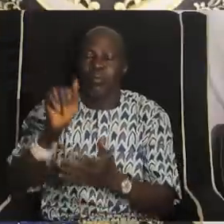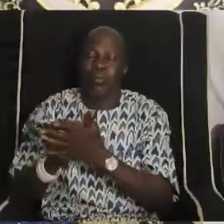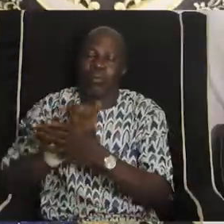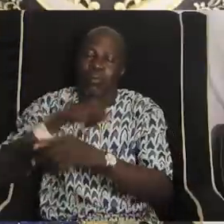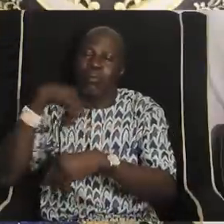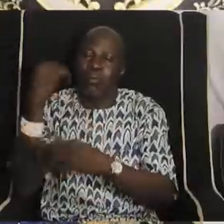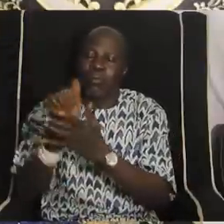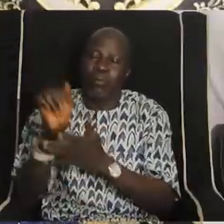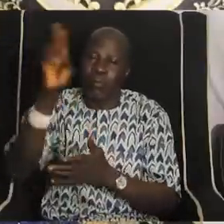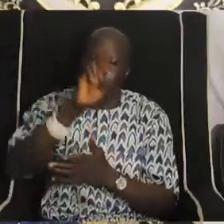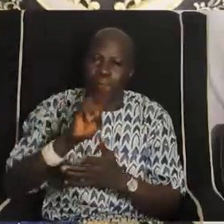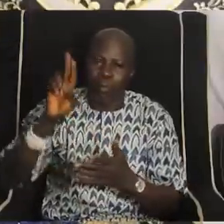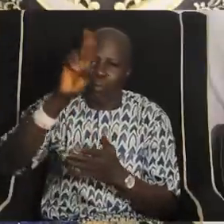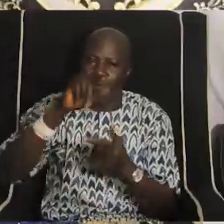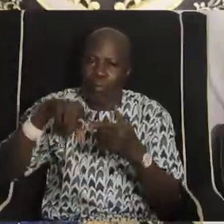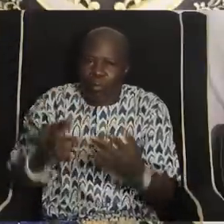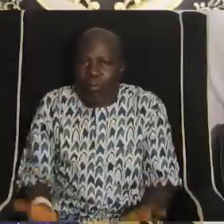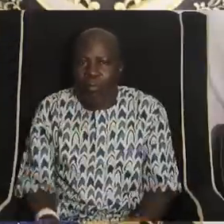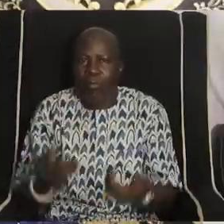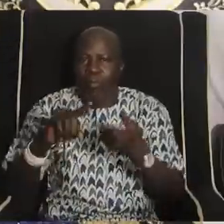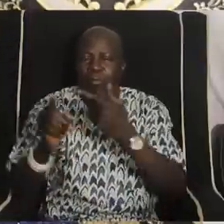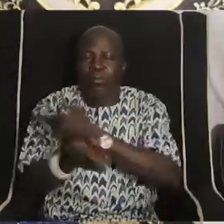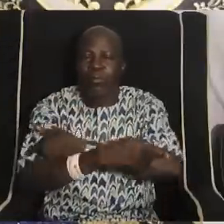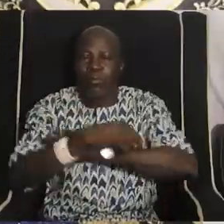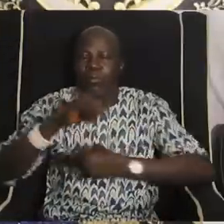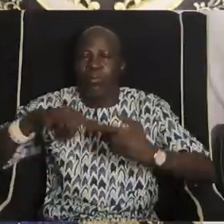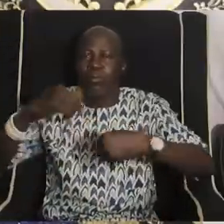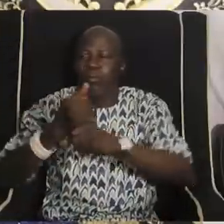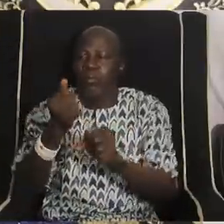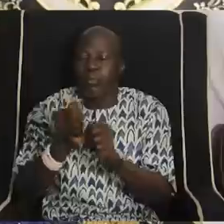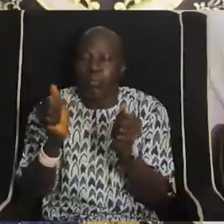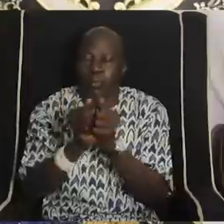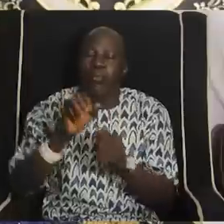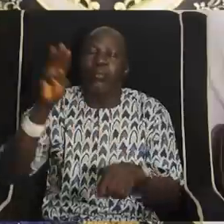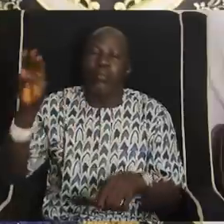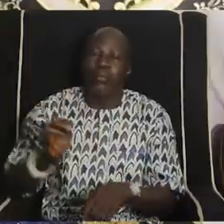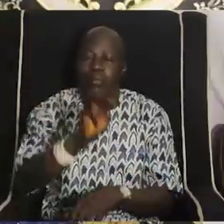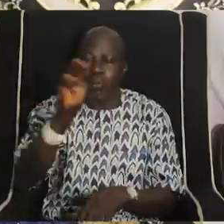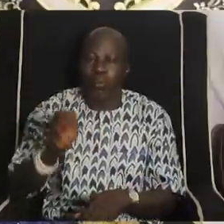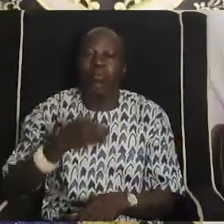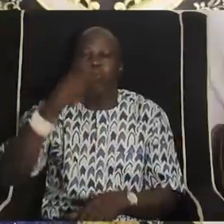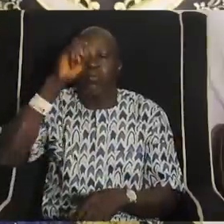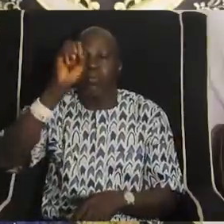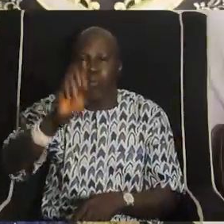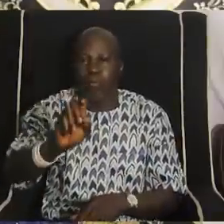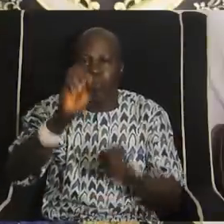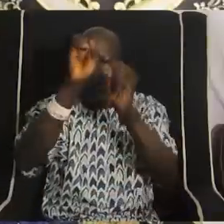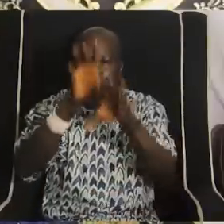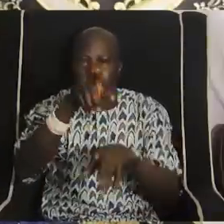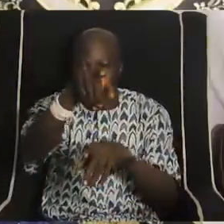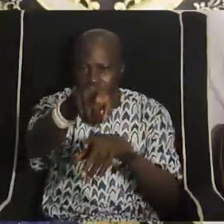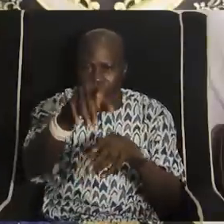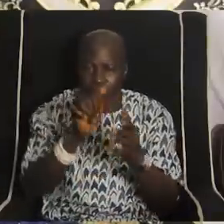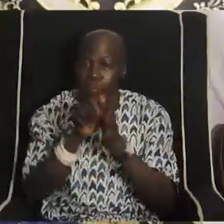won ti da mi lona o pe ko ran soja wa ibi tawon soja yin tin wa ibi ti iranse birin yi wa oni o ti taji soju aye.